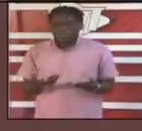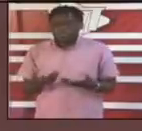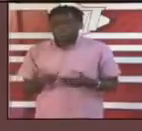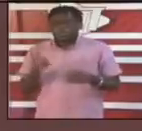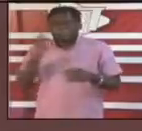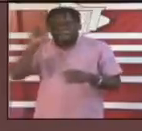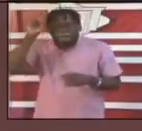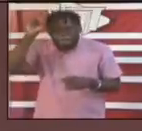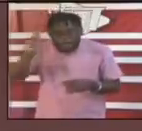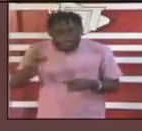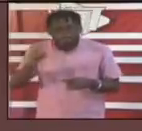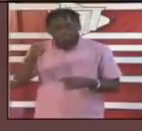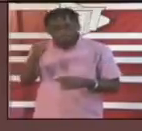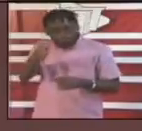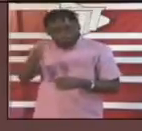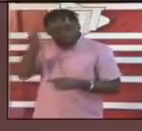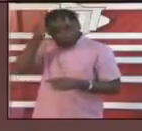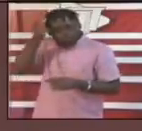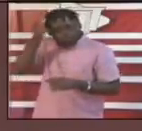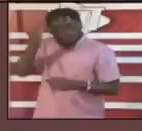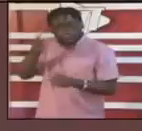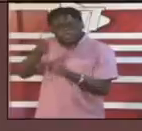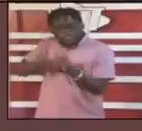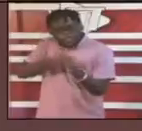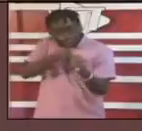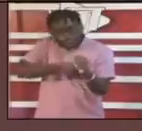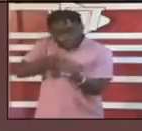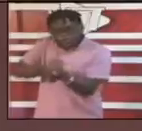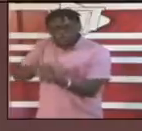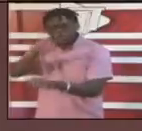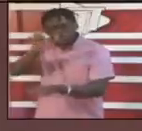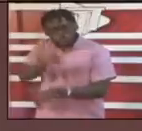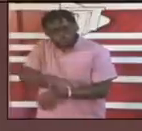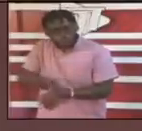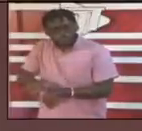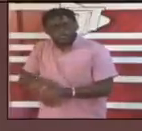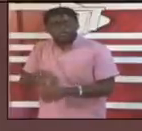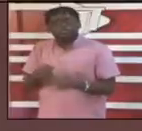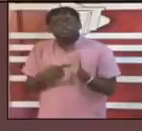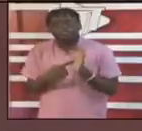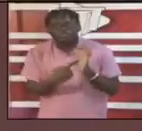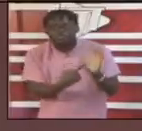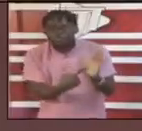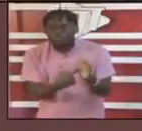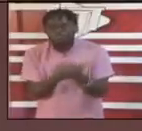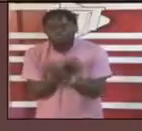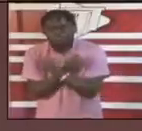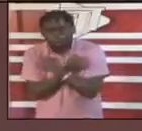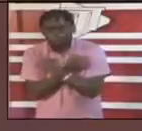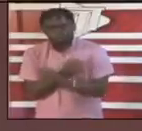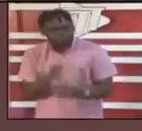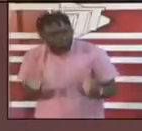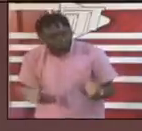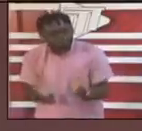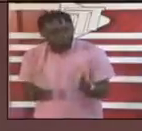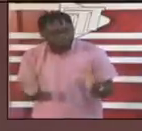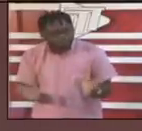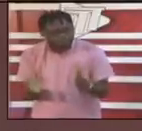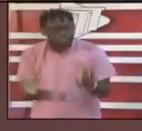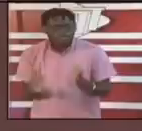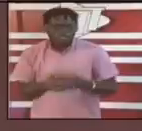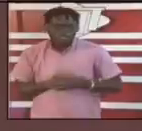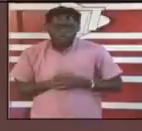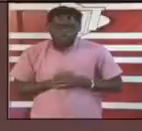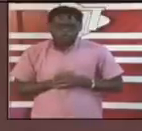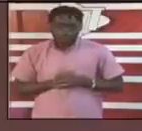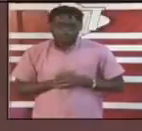will blossom with much love and encouragement. Your child has worked hard. They have